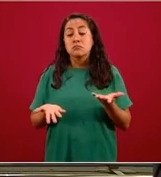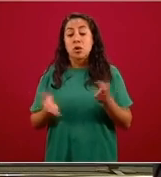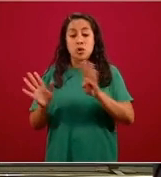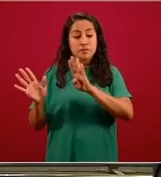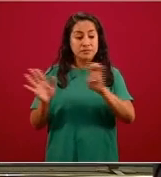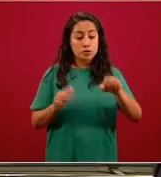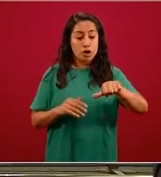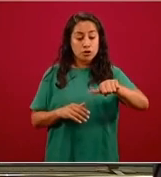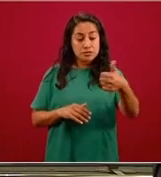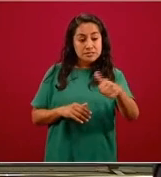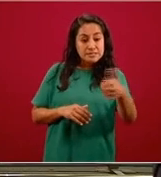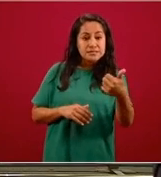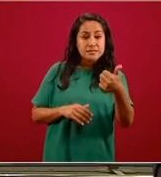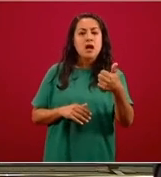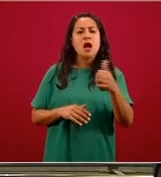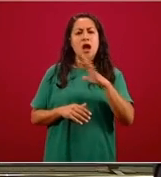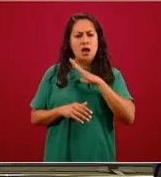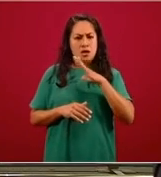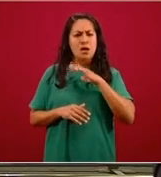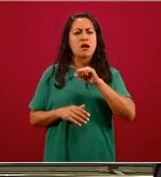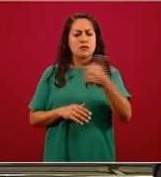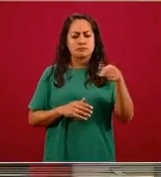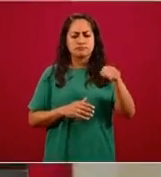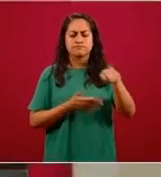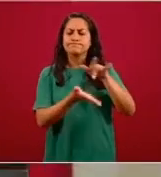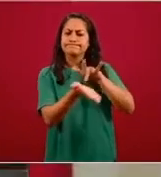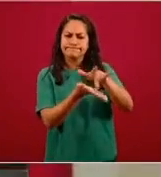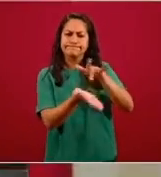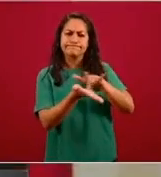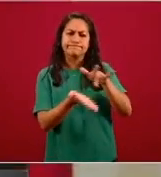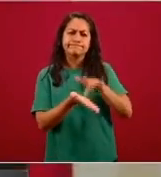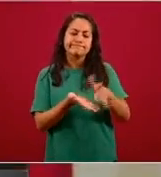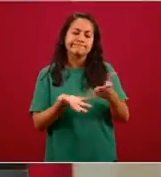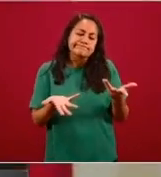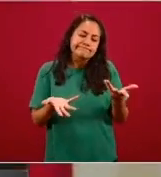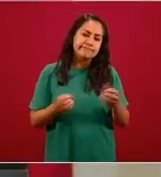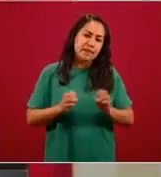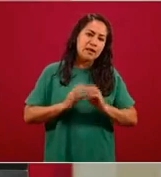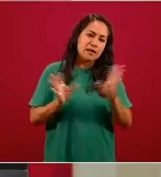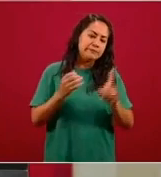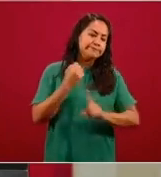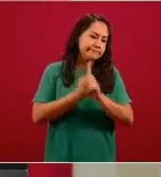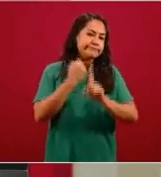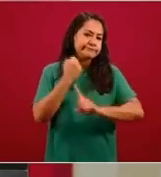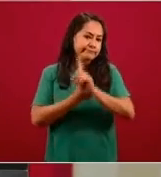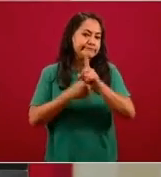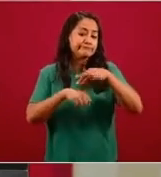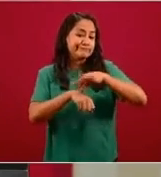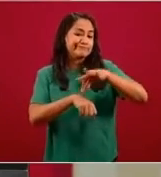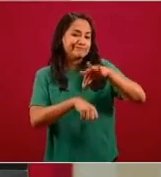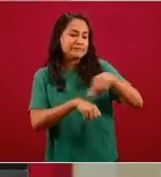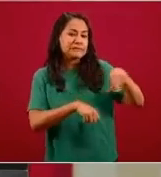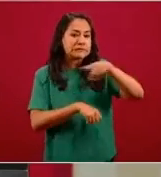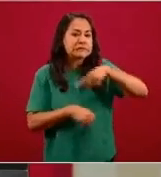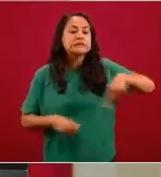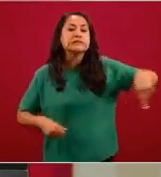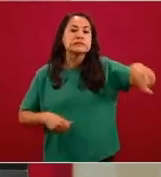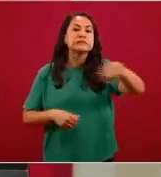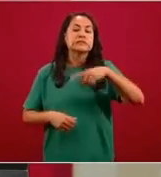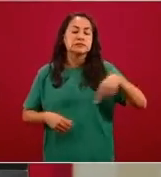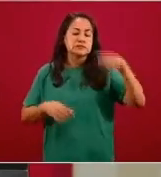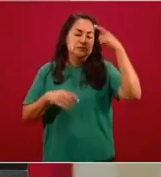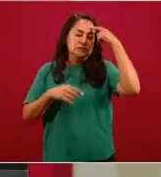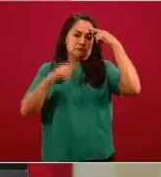to 911. So we do have a network of support. We are going to deal with that. Our health